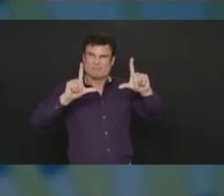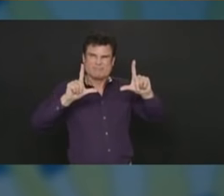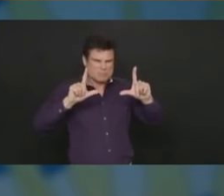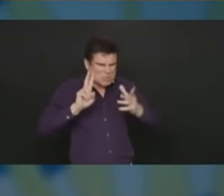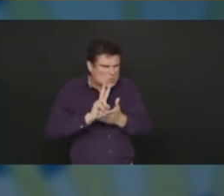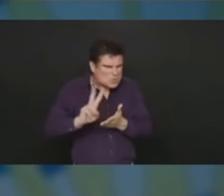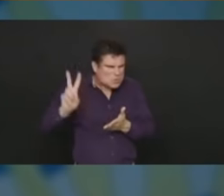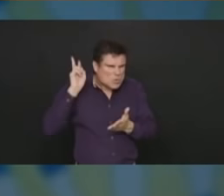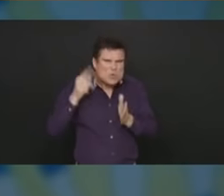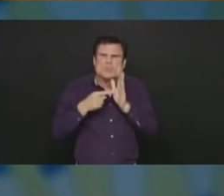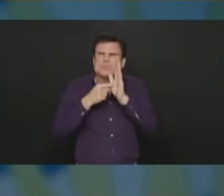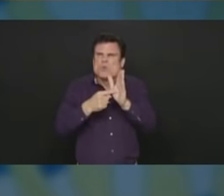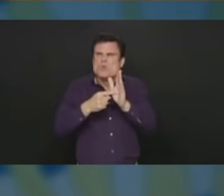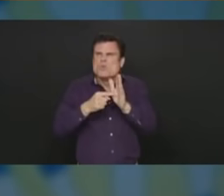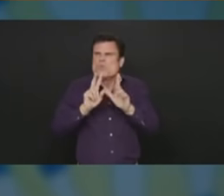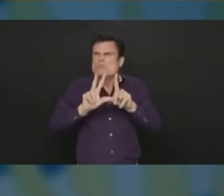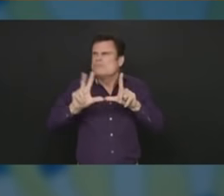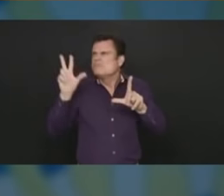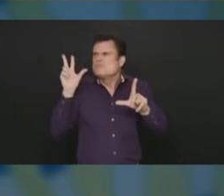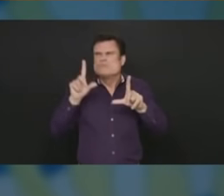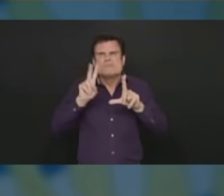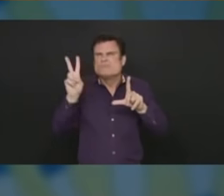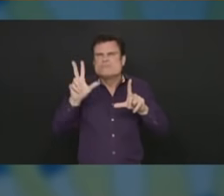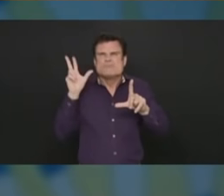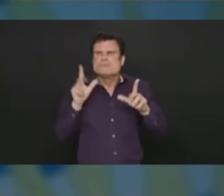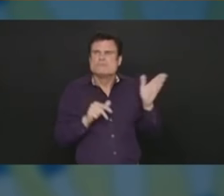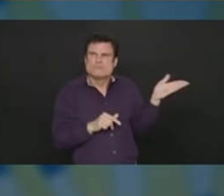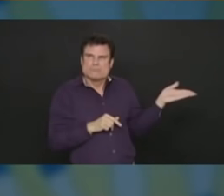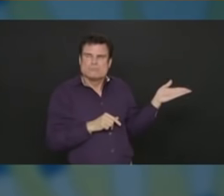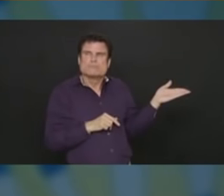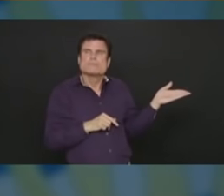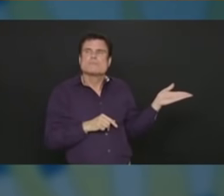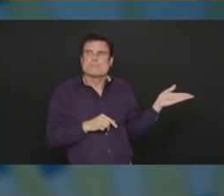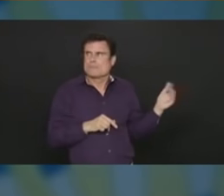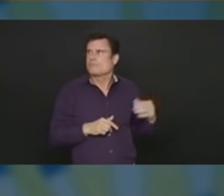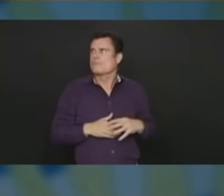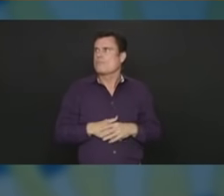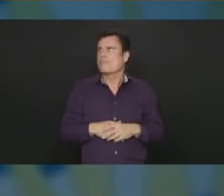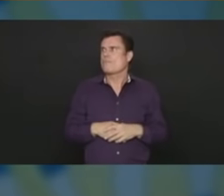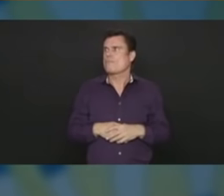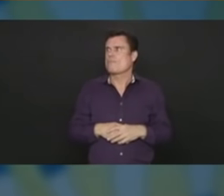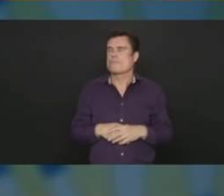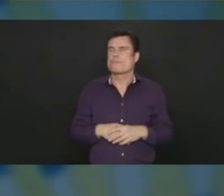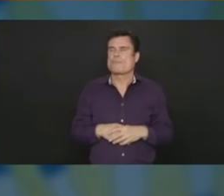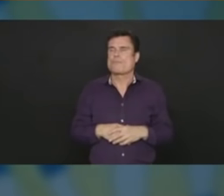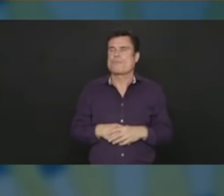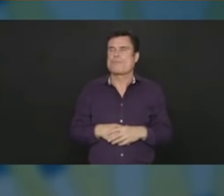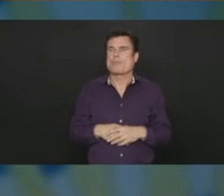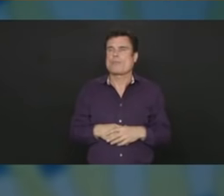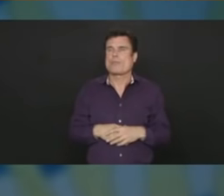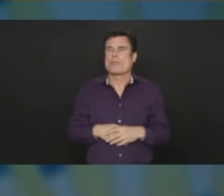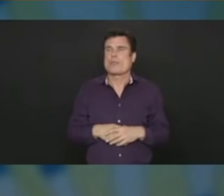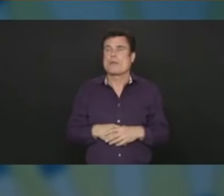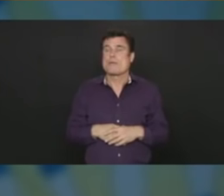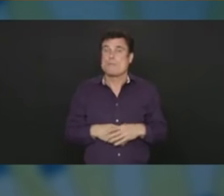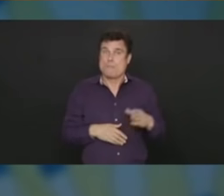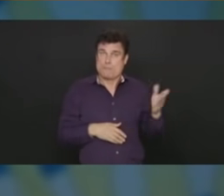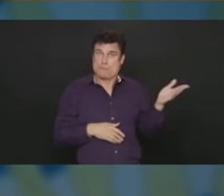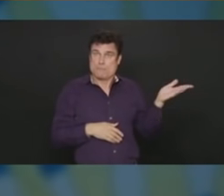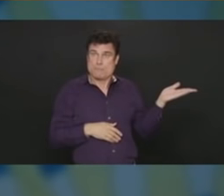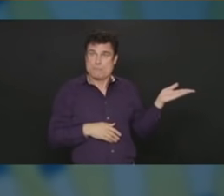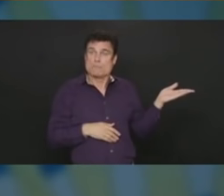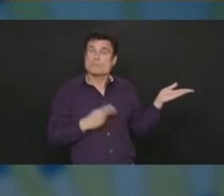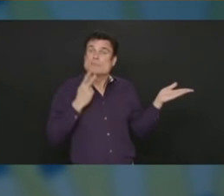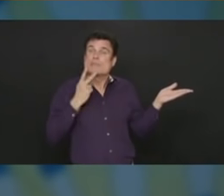we're using to inform our decisions. So what this shows is the ventilator capacity, the critical care